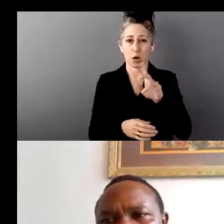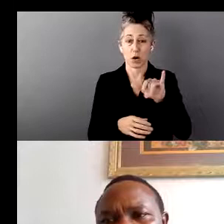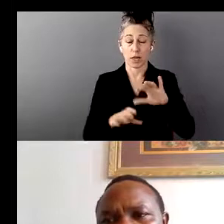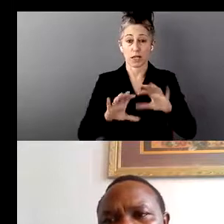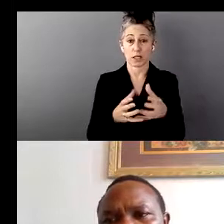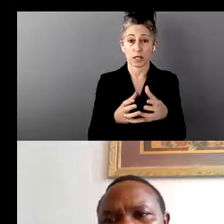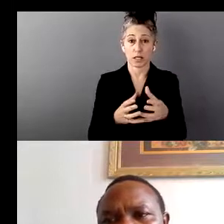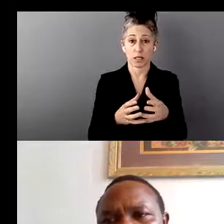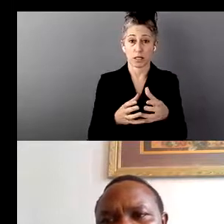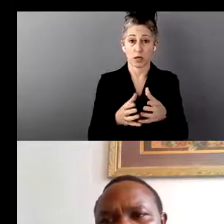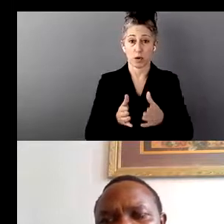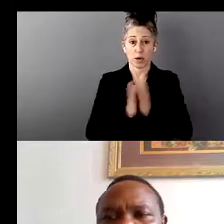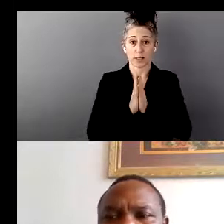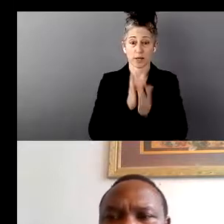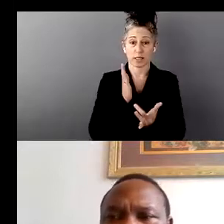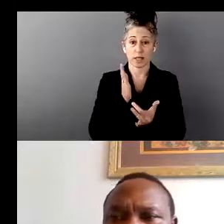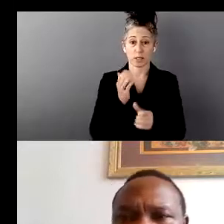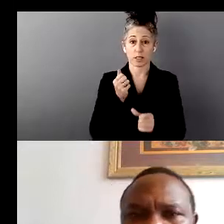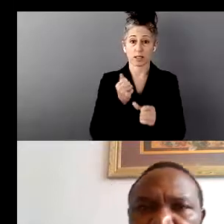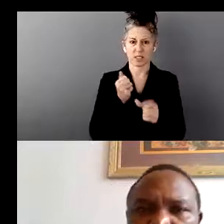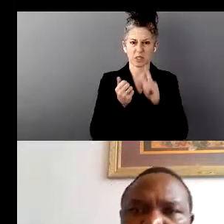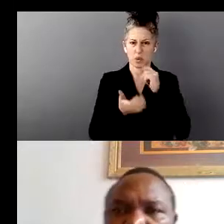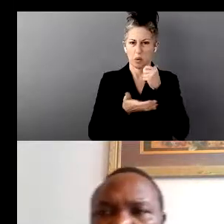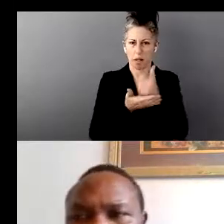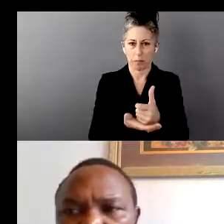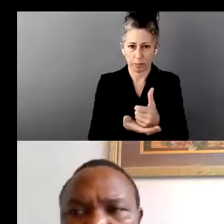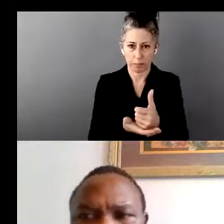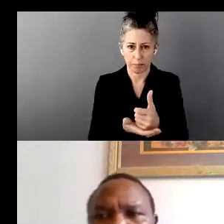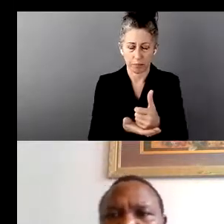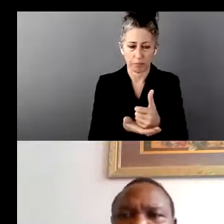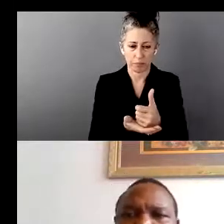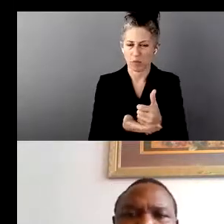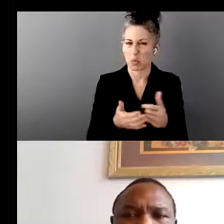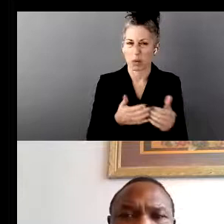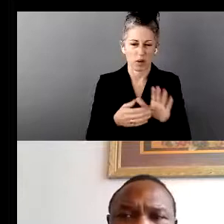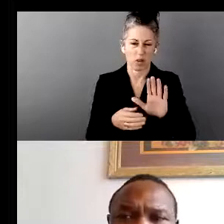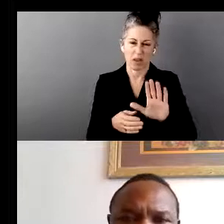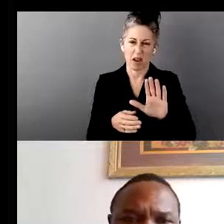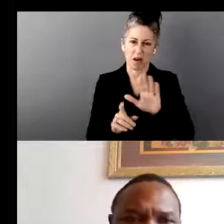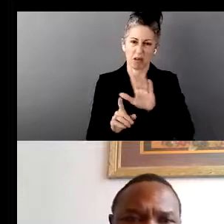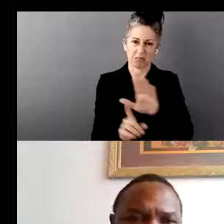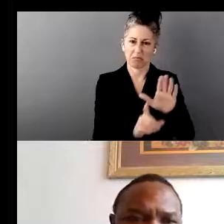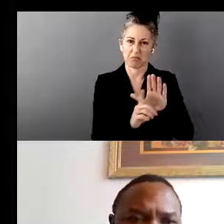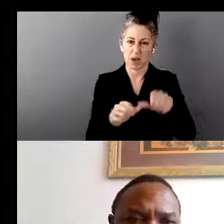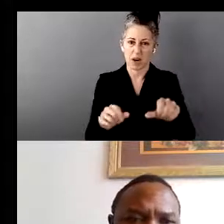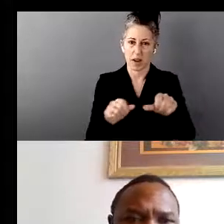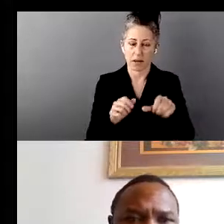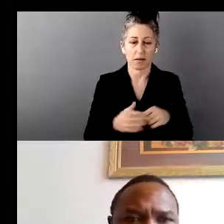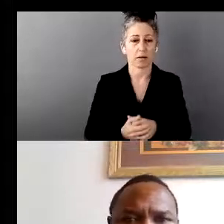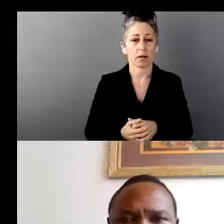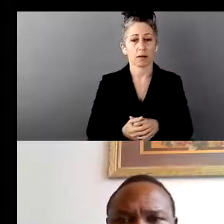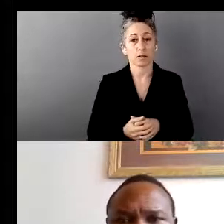assistance, we help them. We help them in whatever area they think they need help. So it's just not we're only